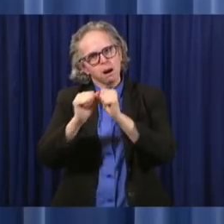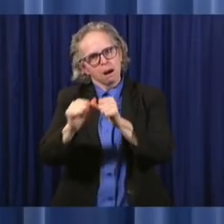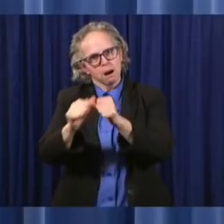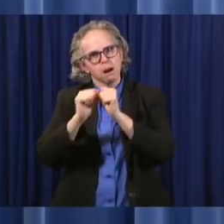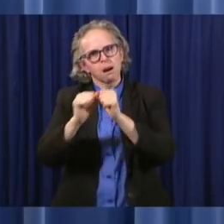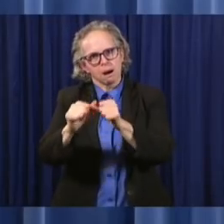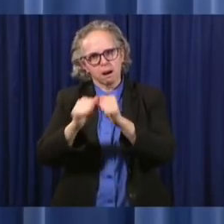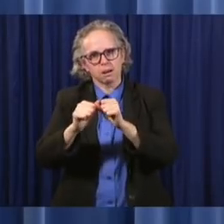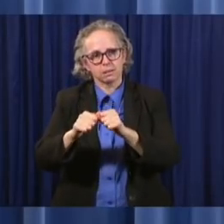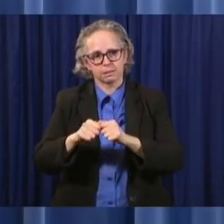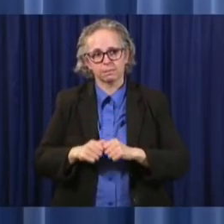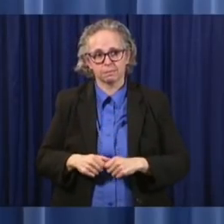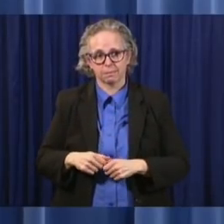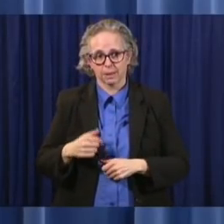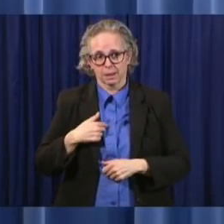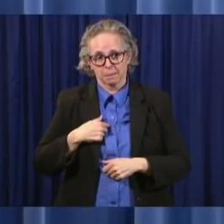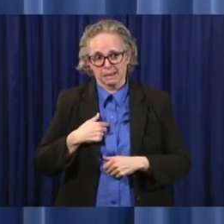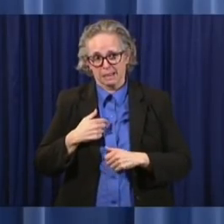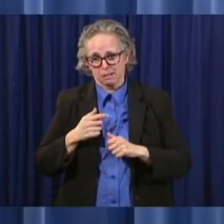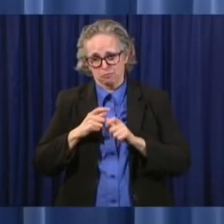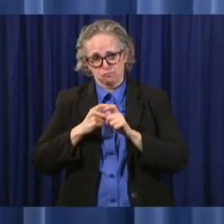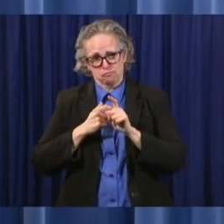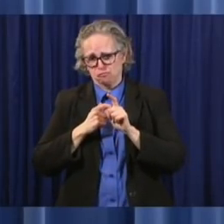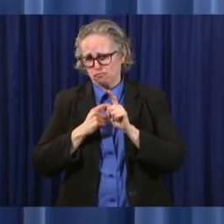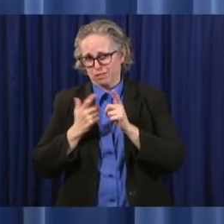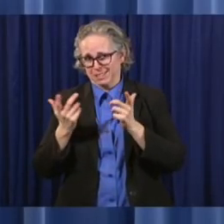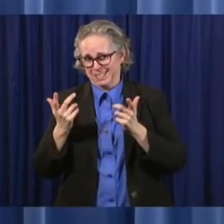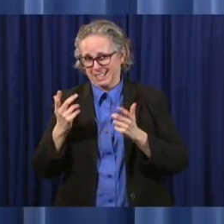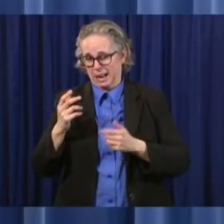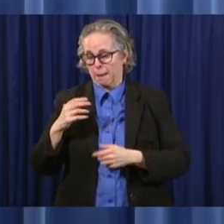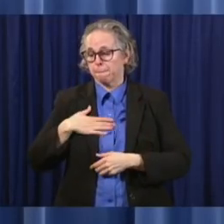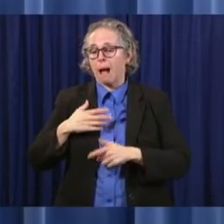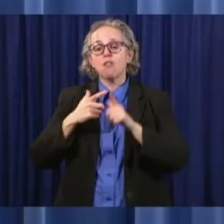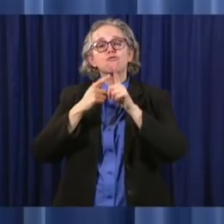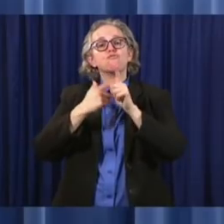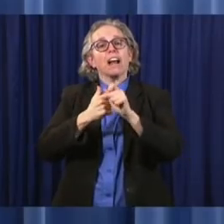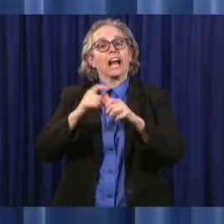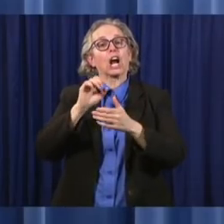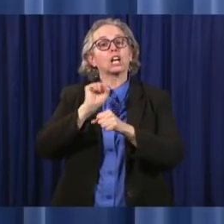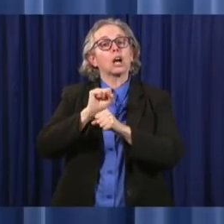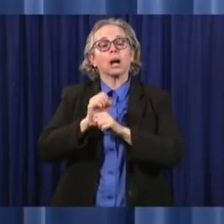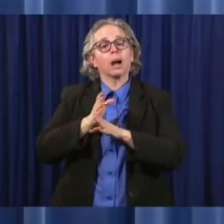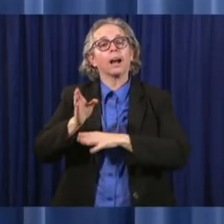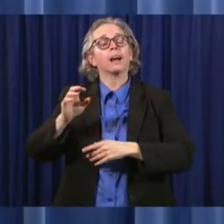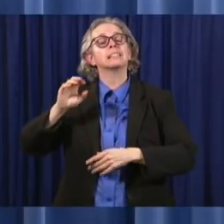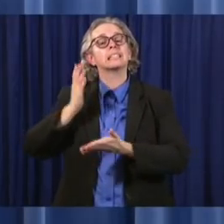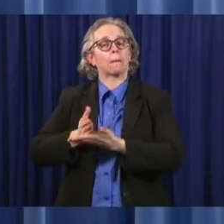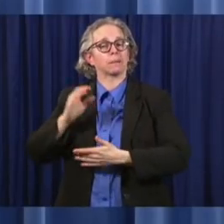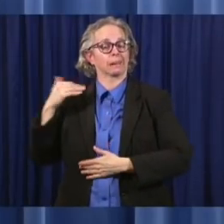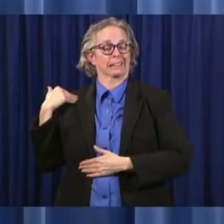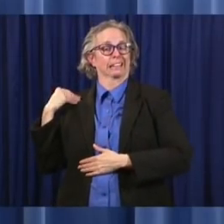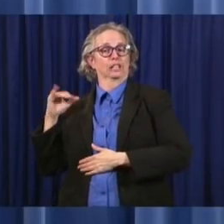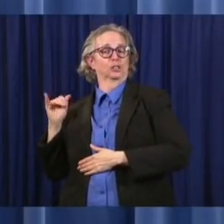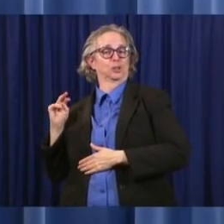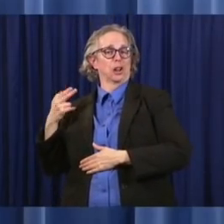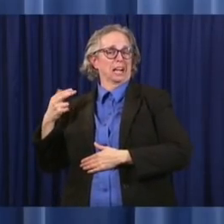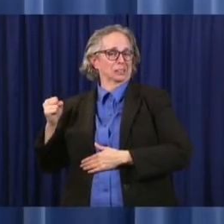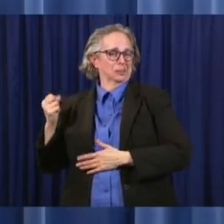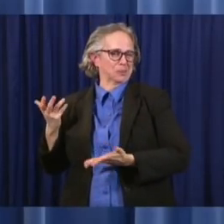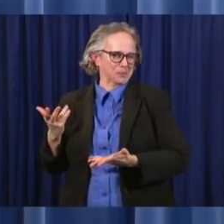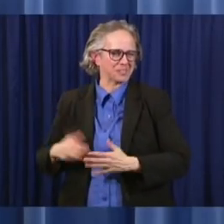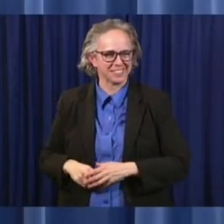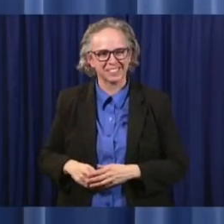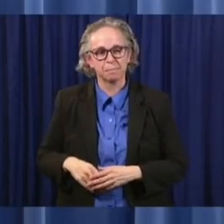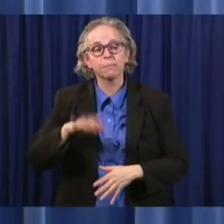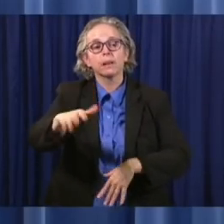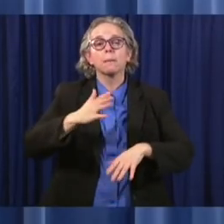my running career kind of ended in junior high, but in our family we're used to the long haul. We're used